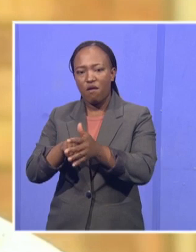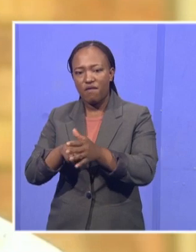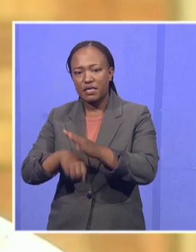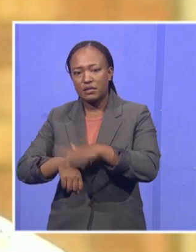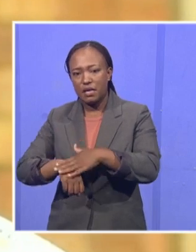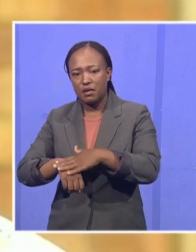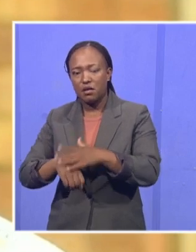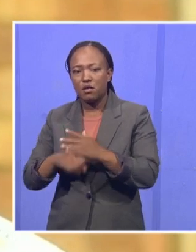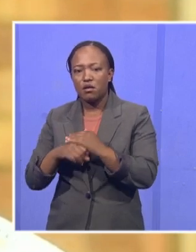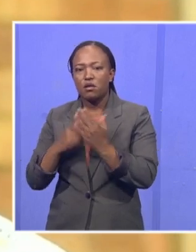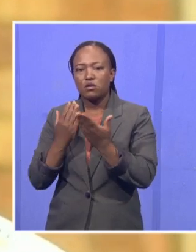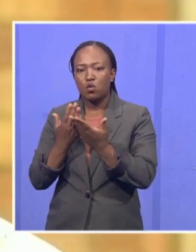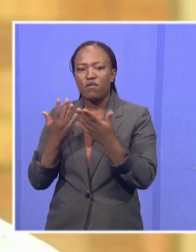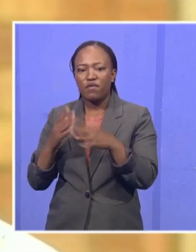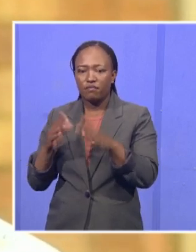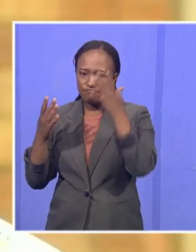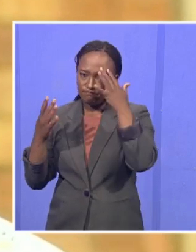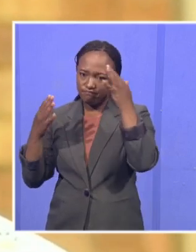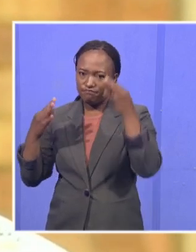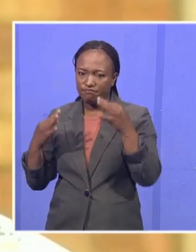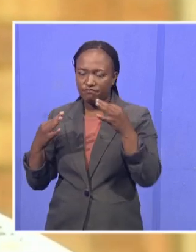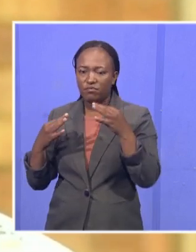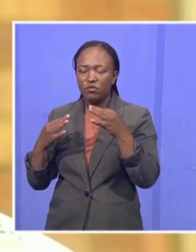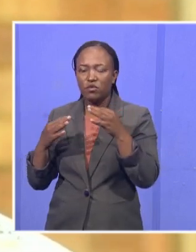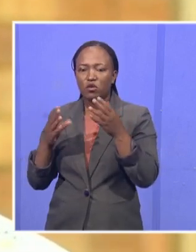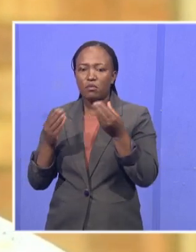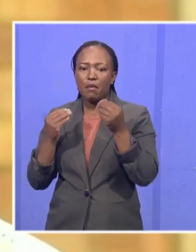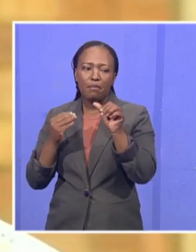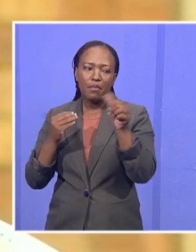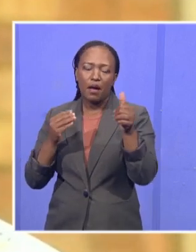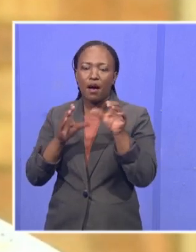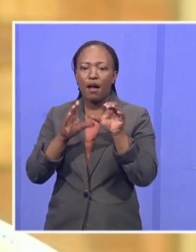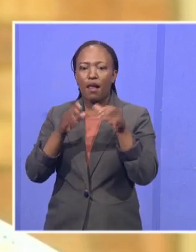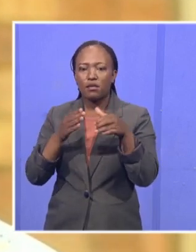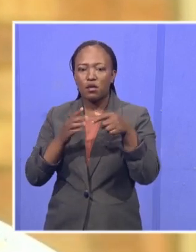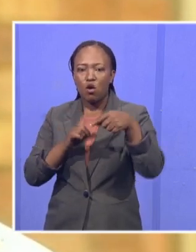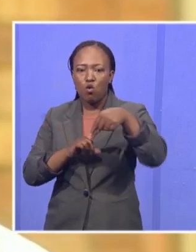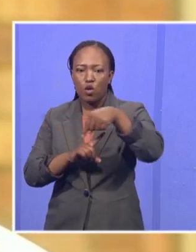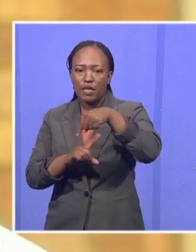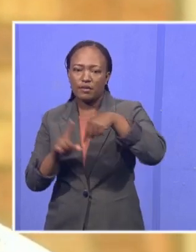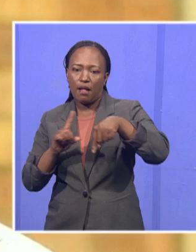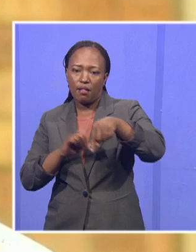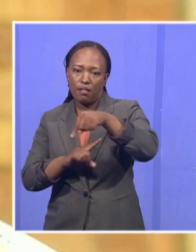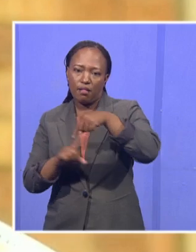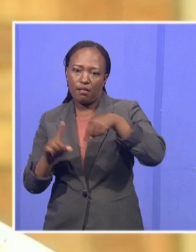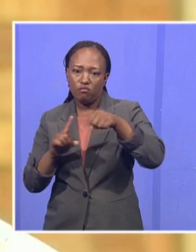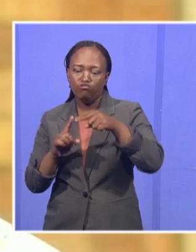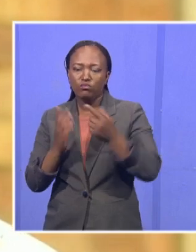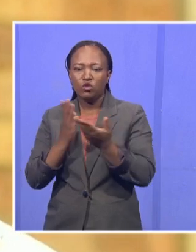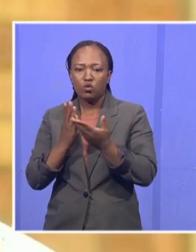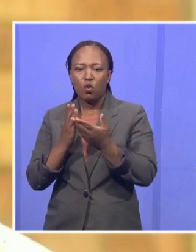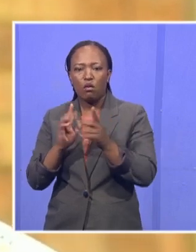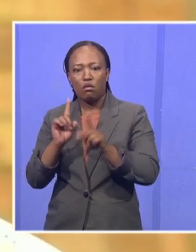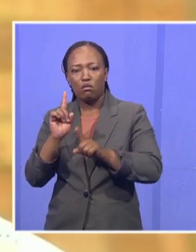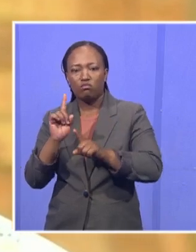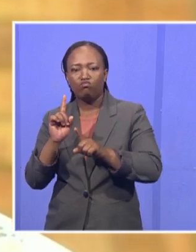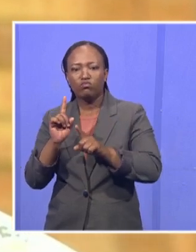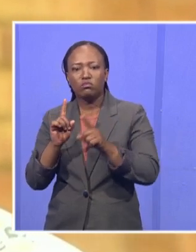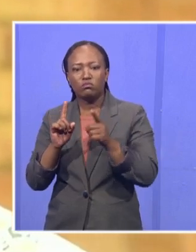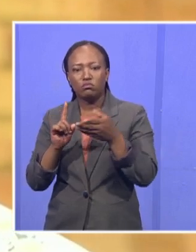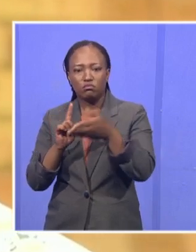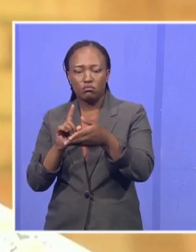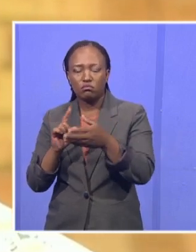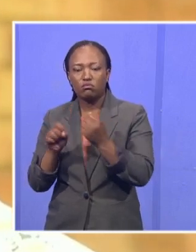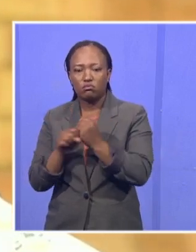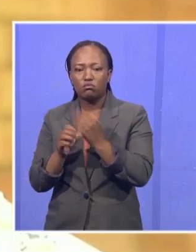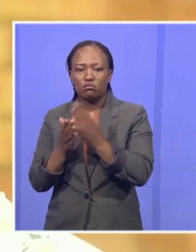school decided to do is to get other classes to do rotational school attendance, and we made sure that the